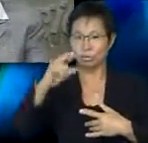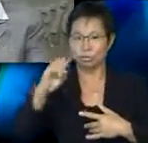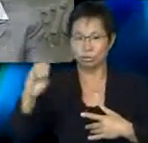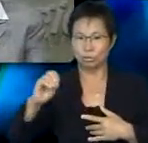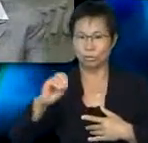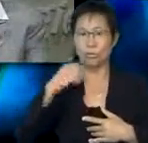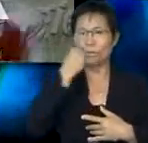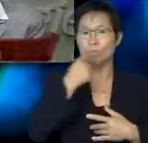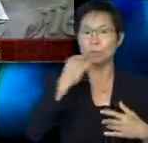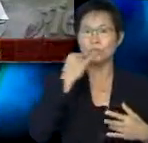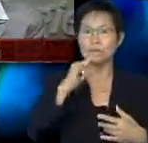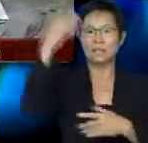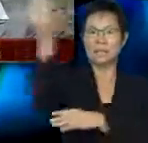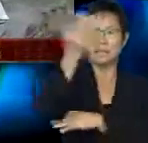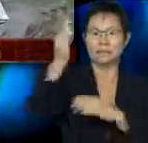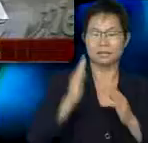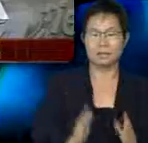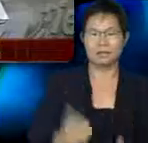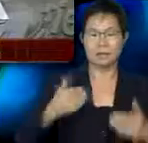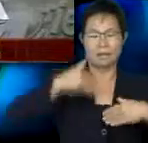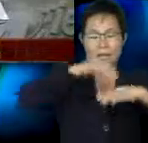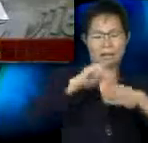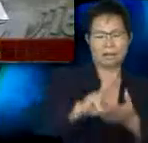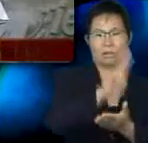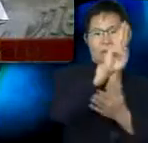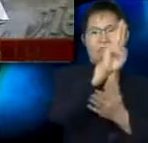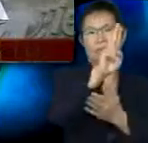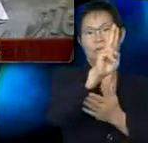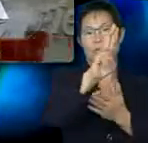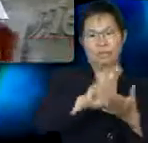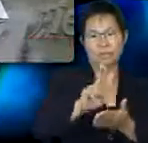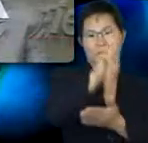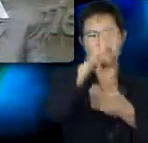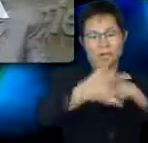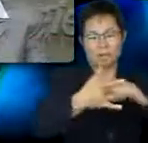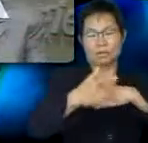a lecturer at the University Technology Mara.